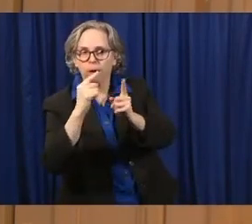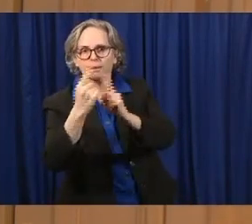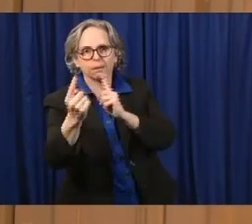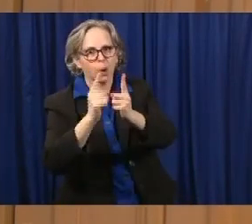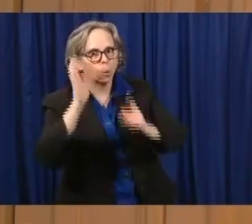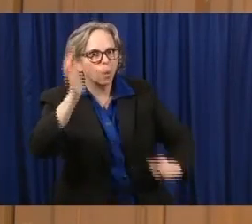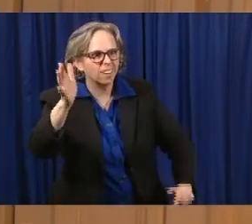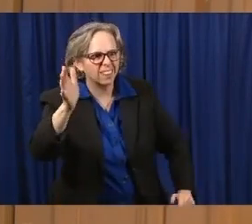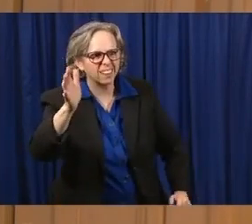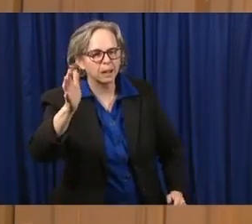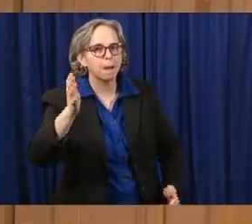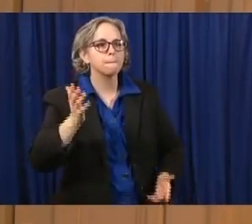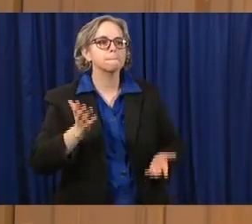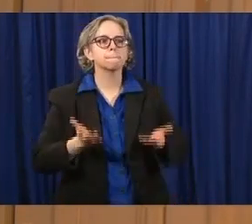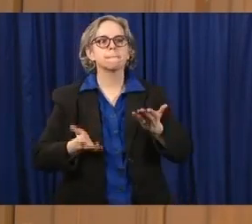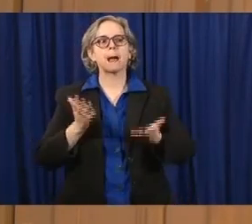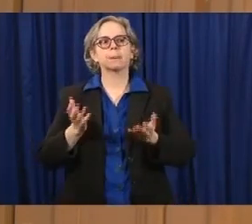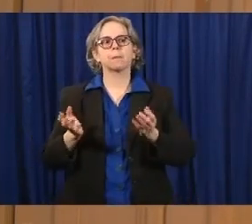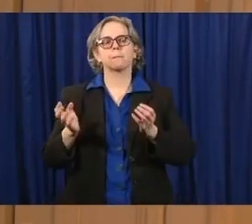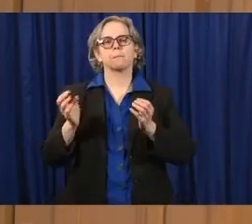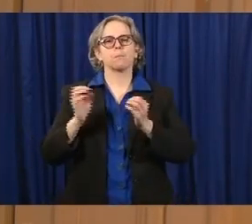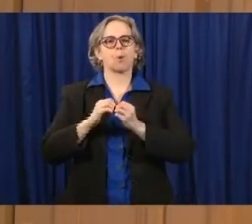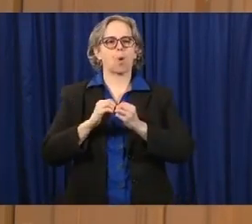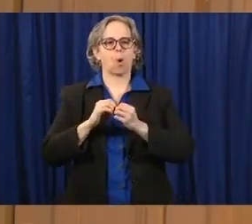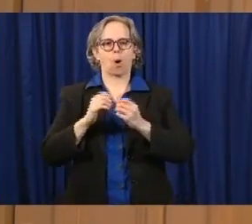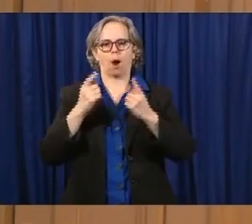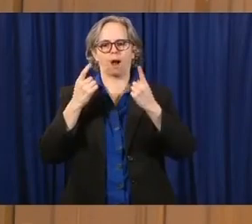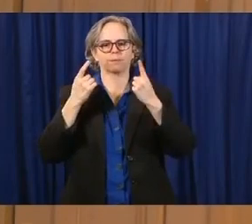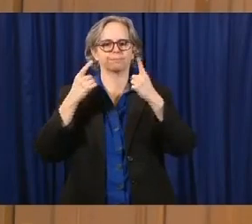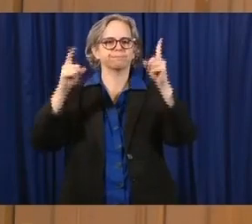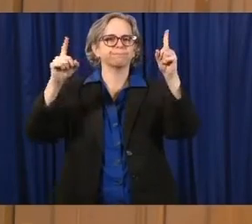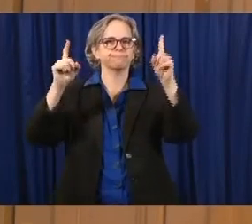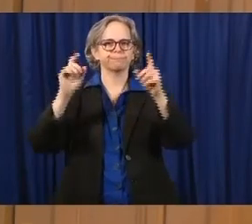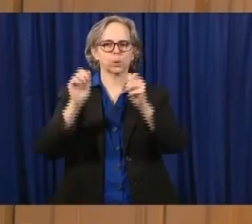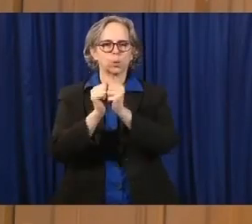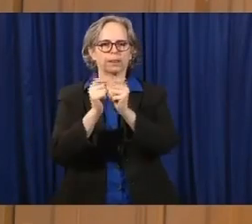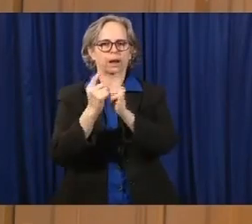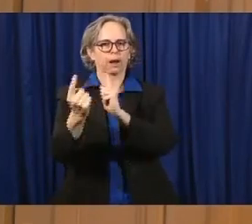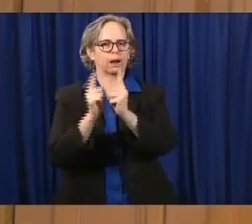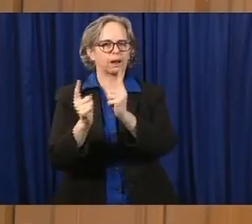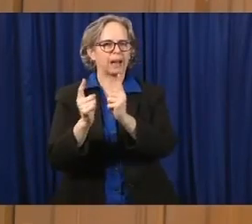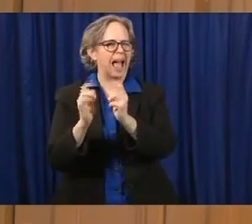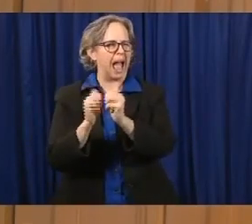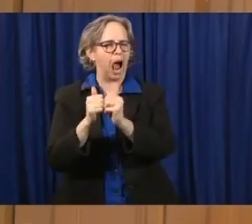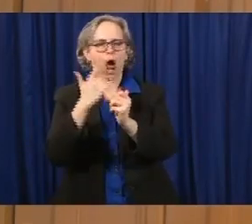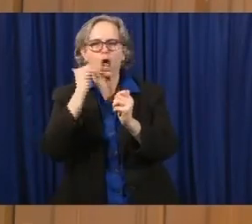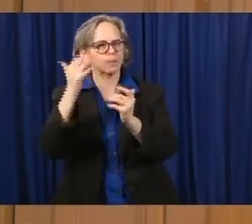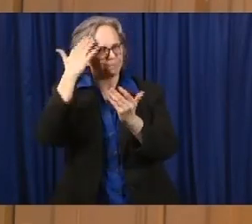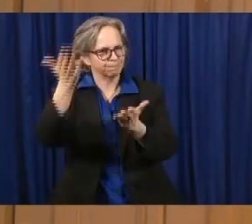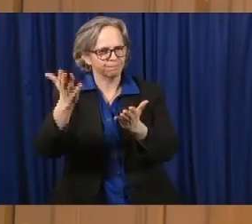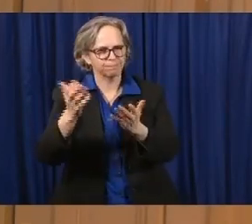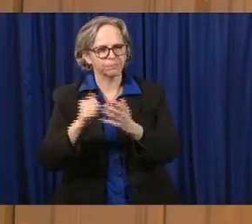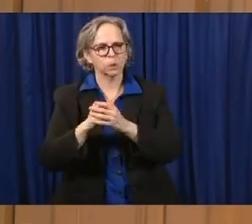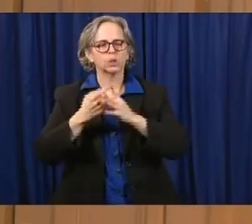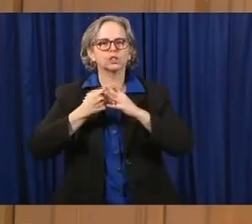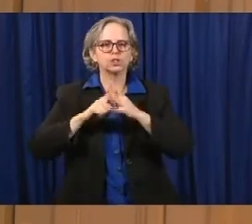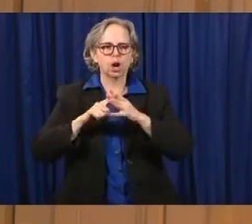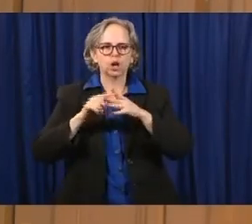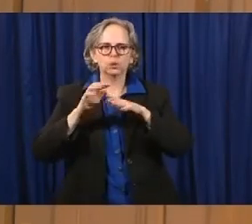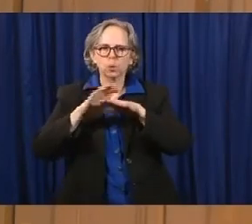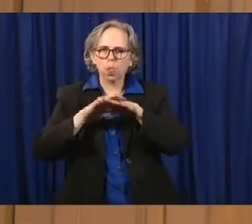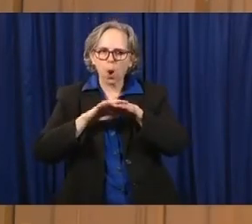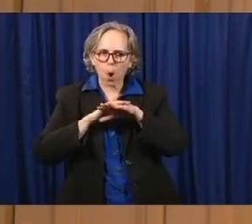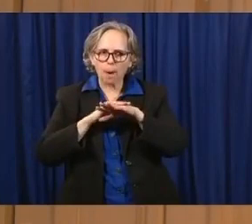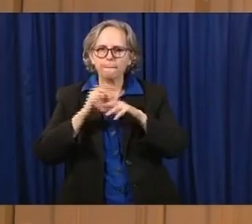and it will include probably a slow trickle back to work using the kinds of precautions the governor and other teams